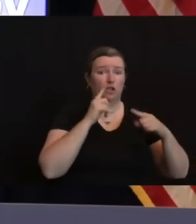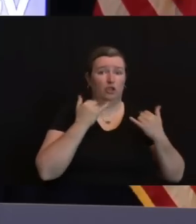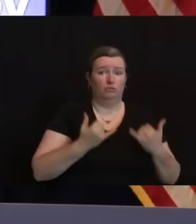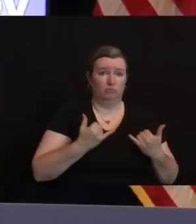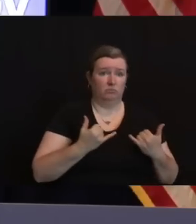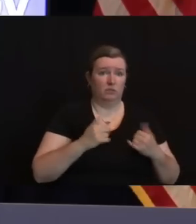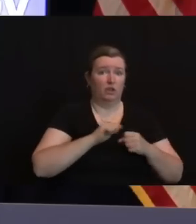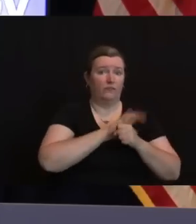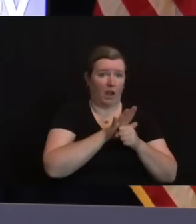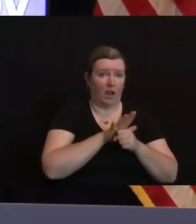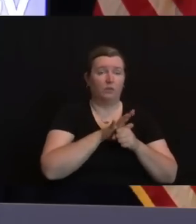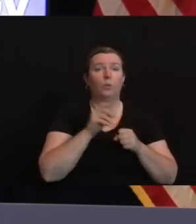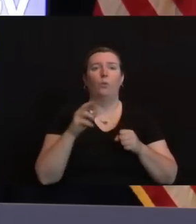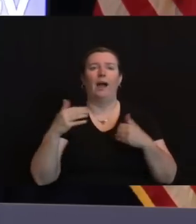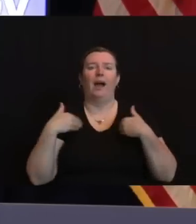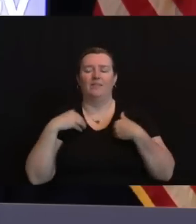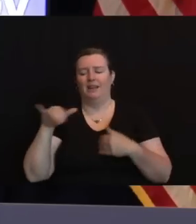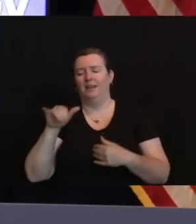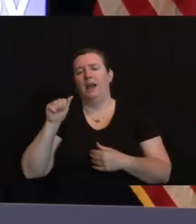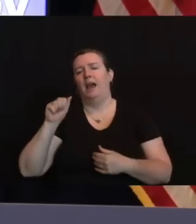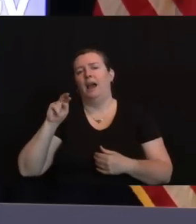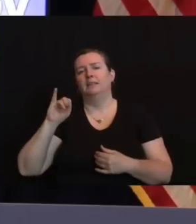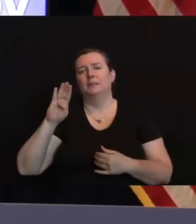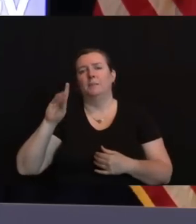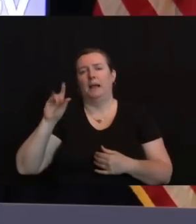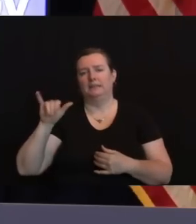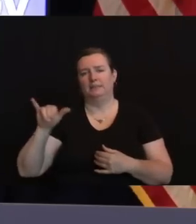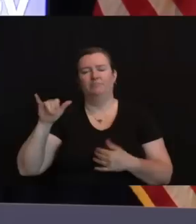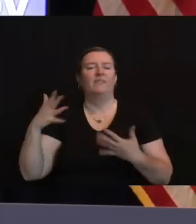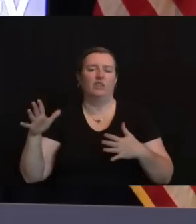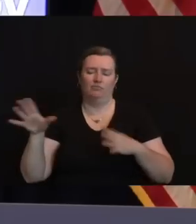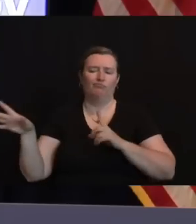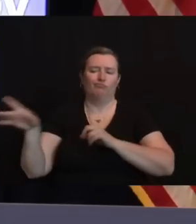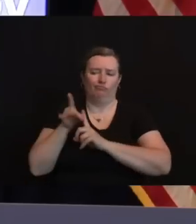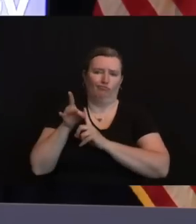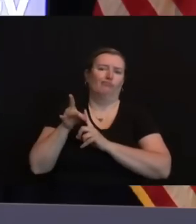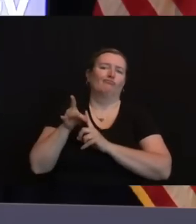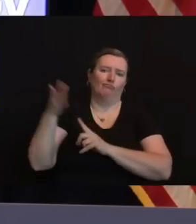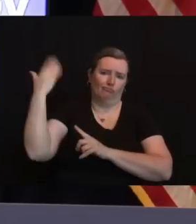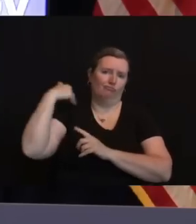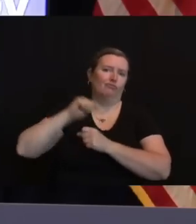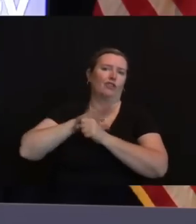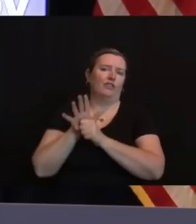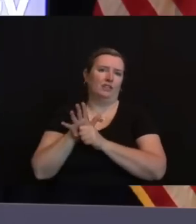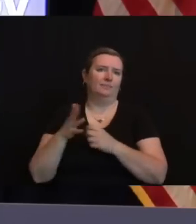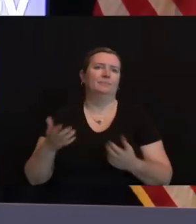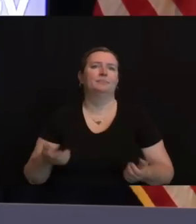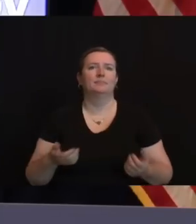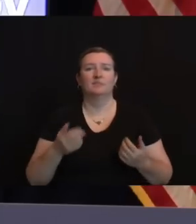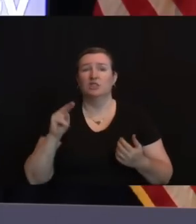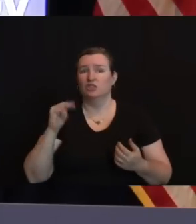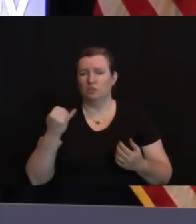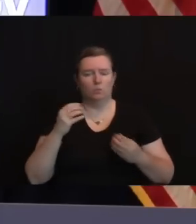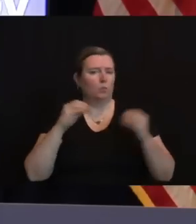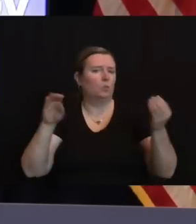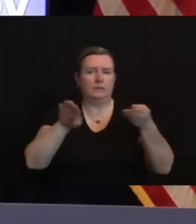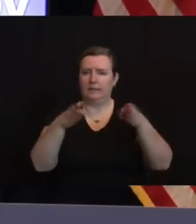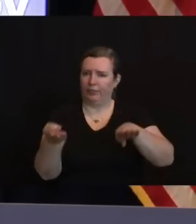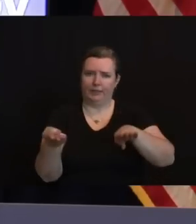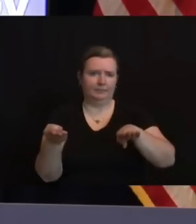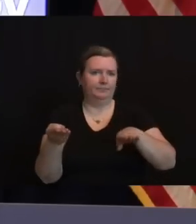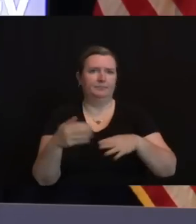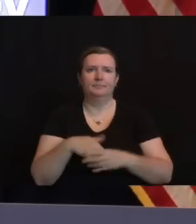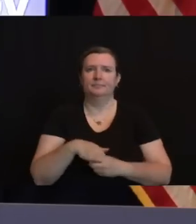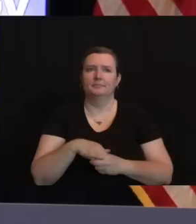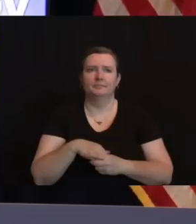infection or had antibody tests that were positive. Fortunately, in New Jersey, there are no deaths reported from